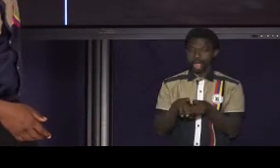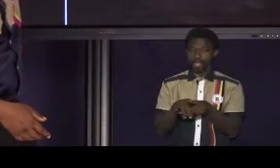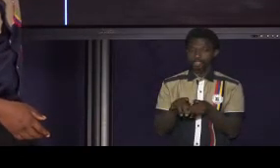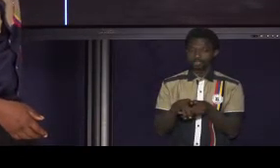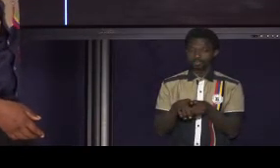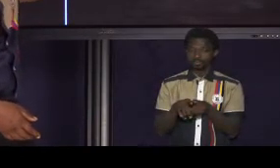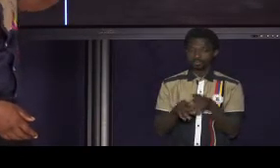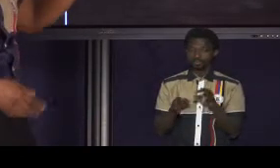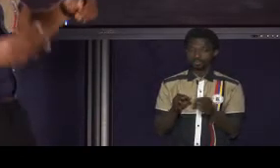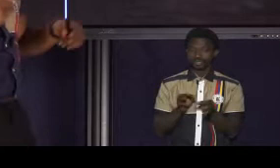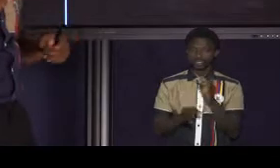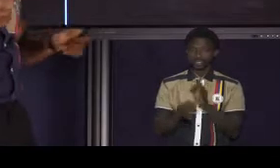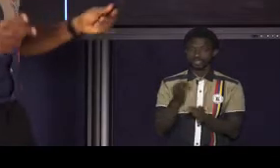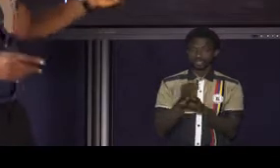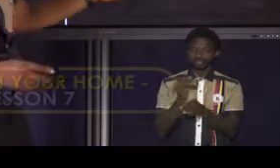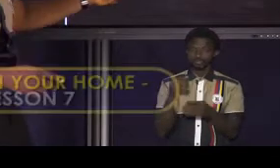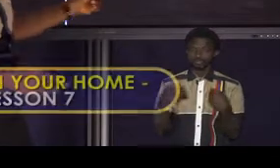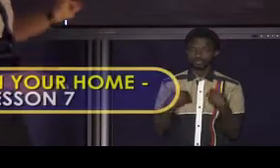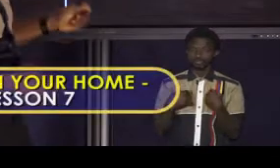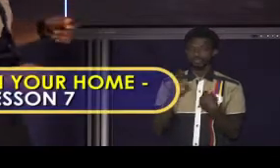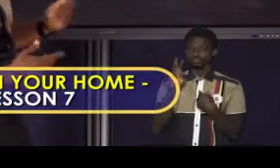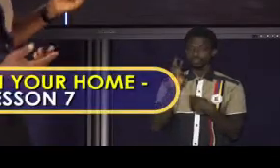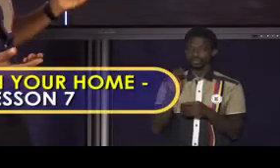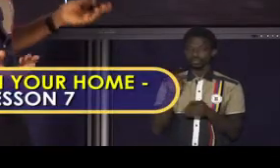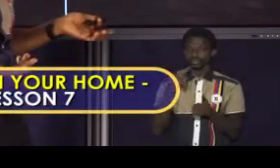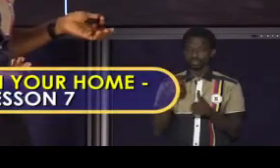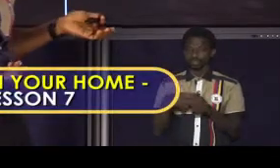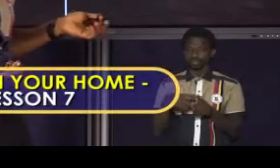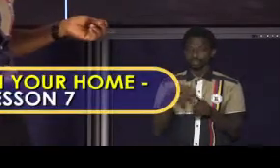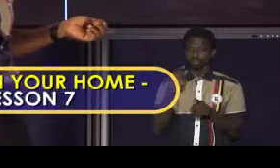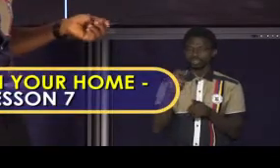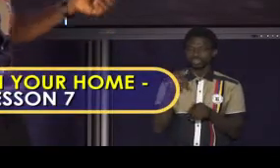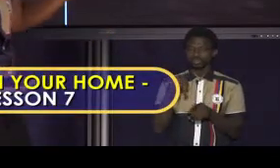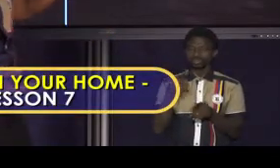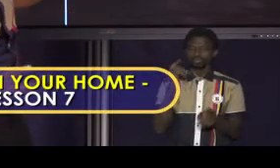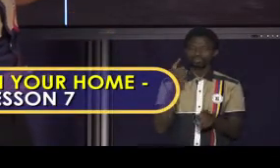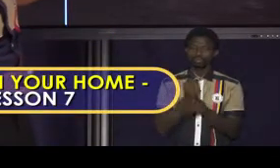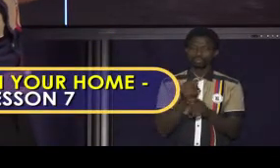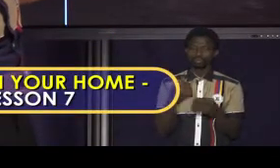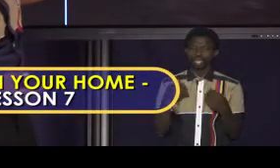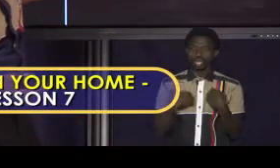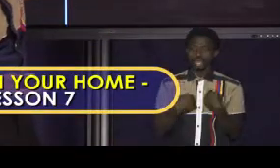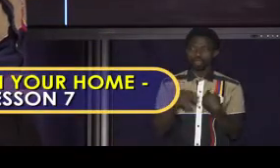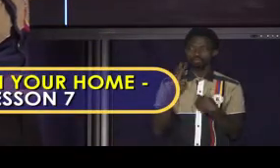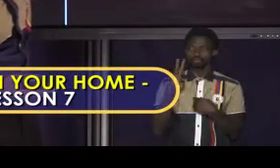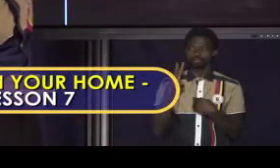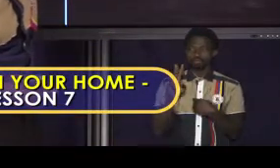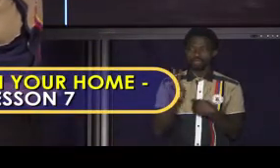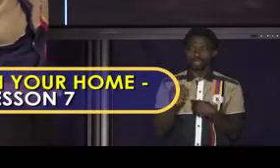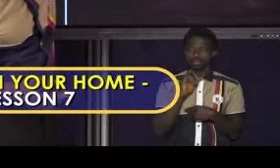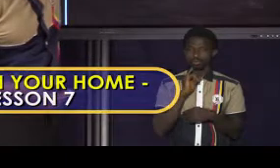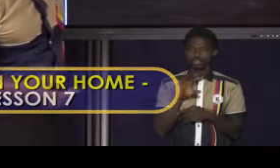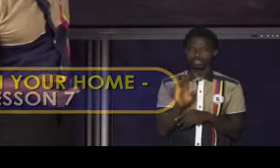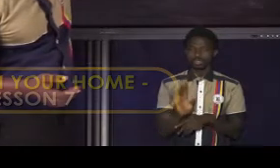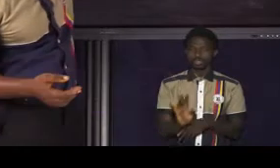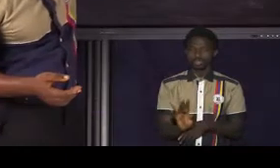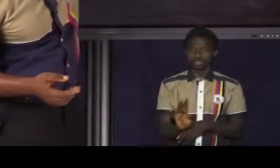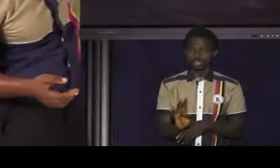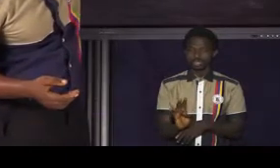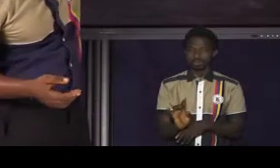Instead of having M plus N, we just have 2M because M and N are the same thing. So 2M is 78